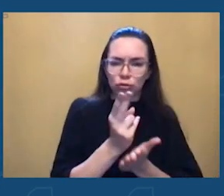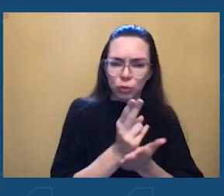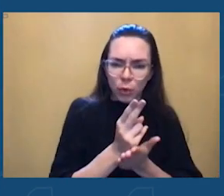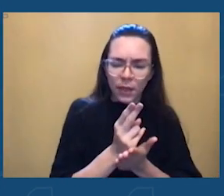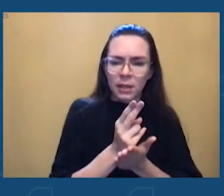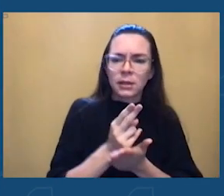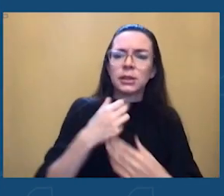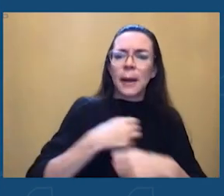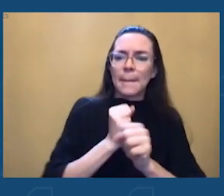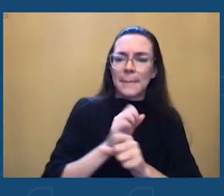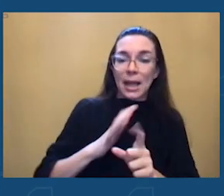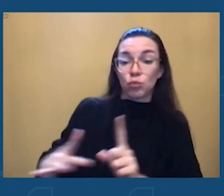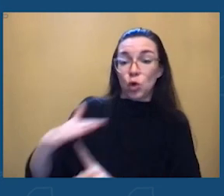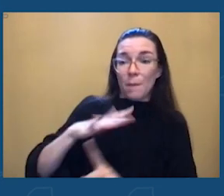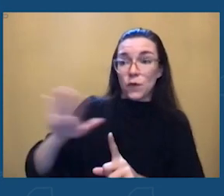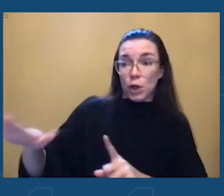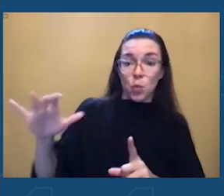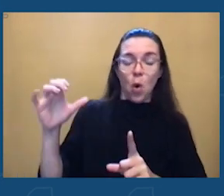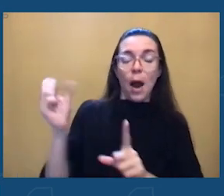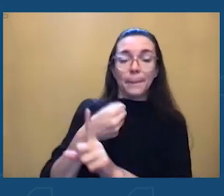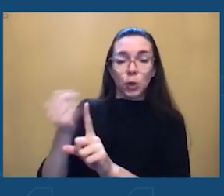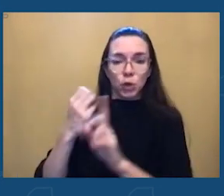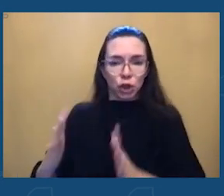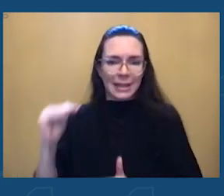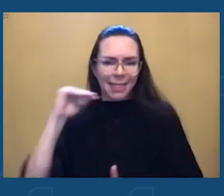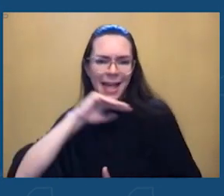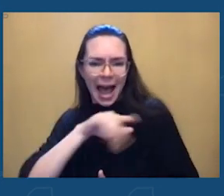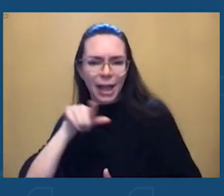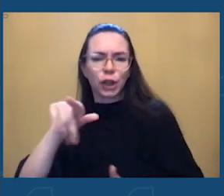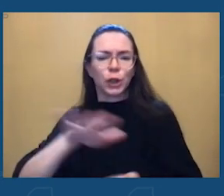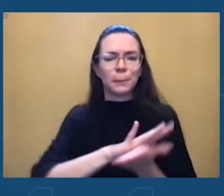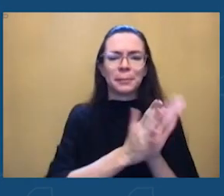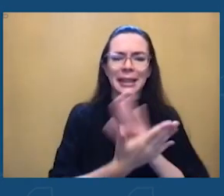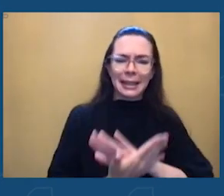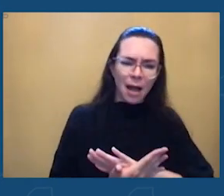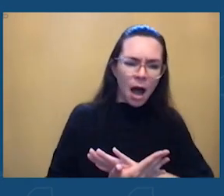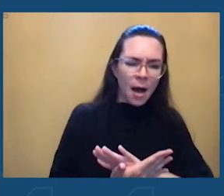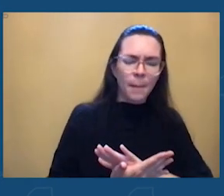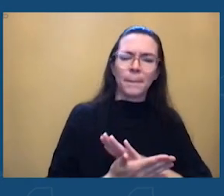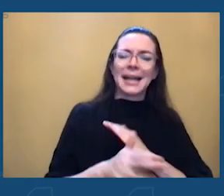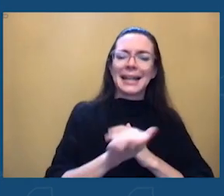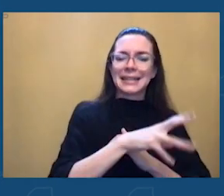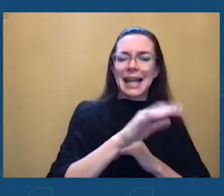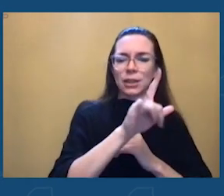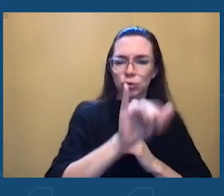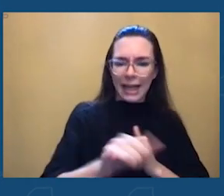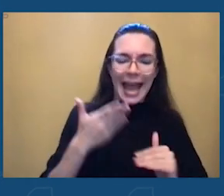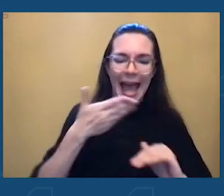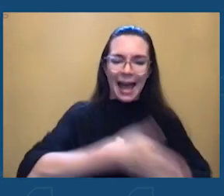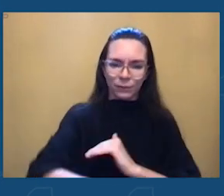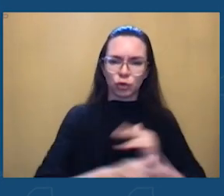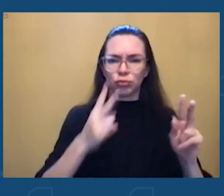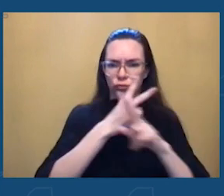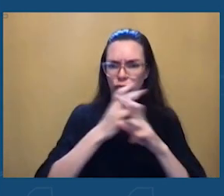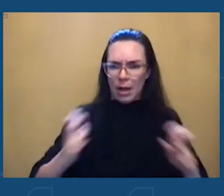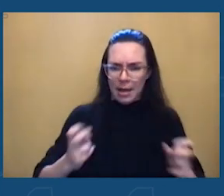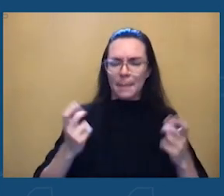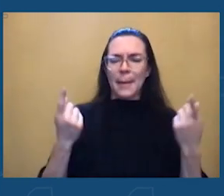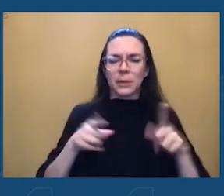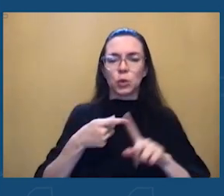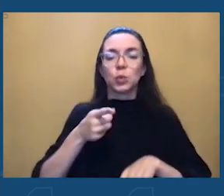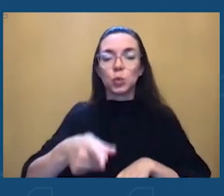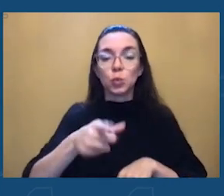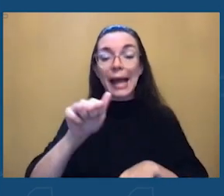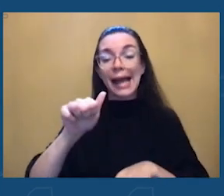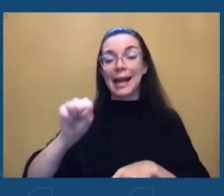abuser's lie, you become an accessory after the fact to the crime committed against you. But the ASA will make it possible for